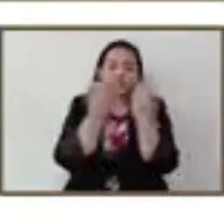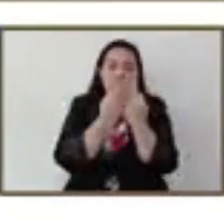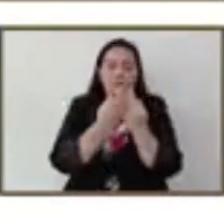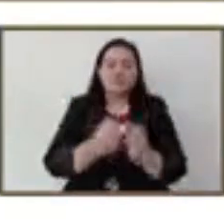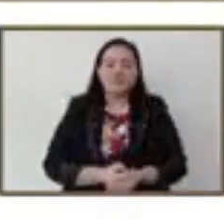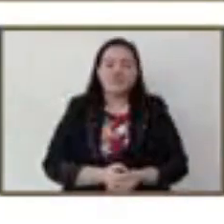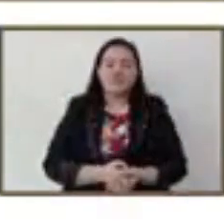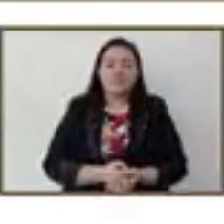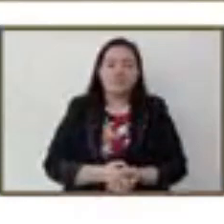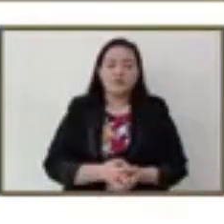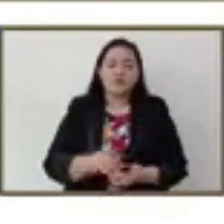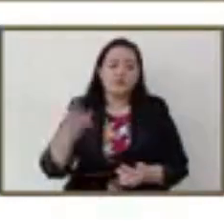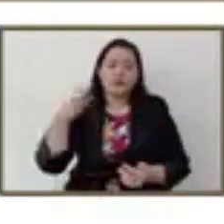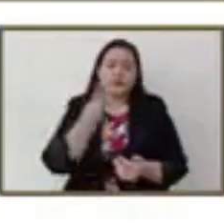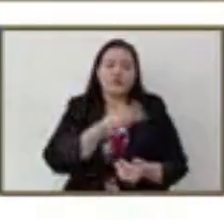this church family, oh God,